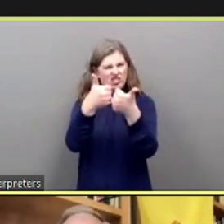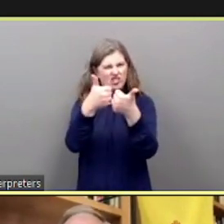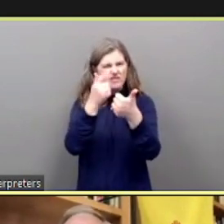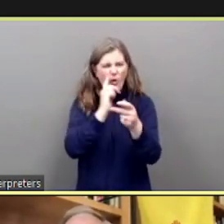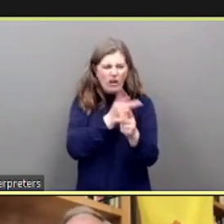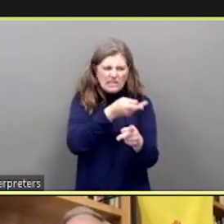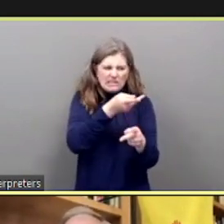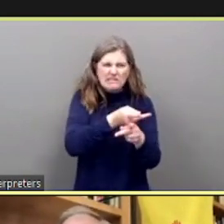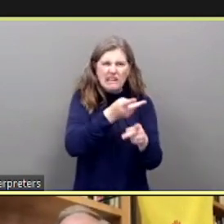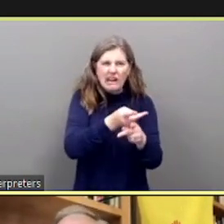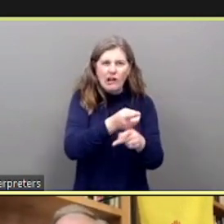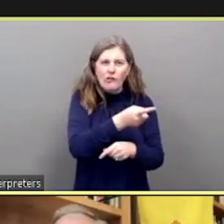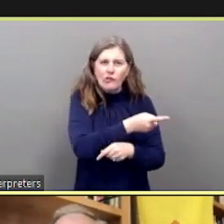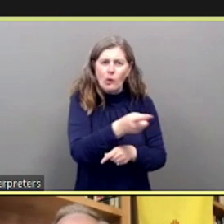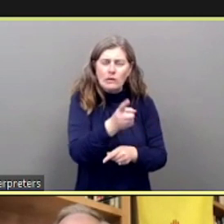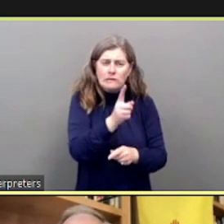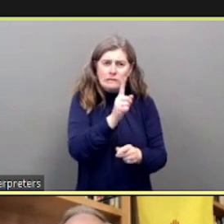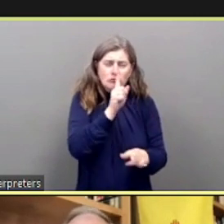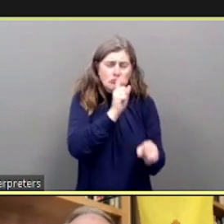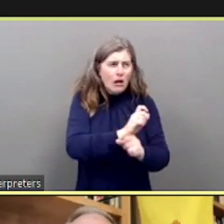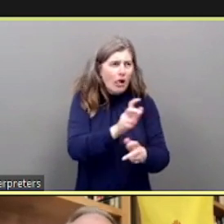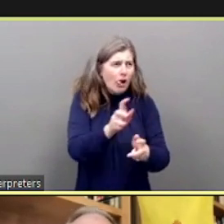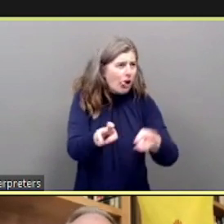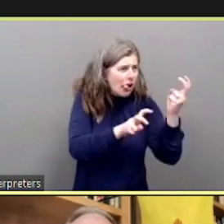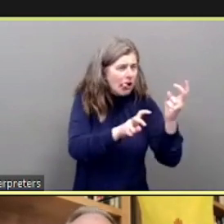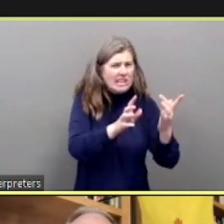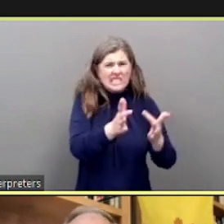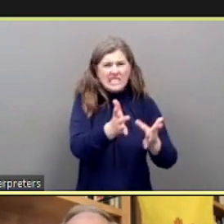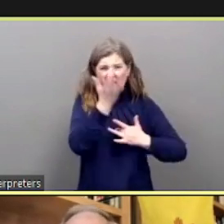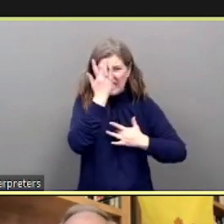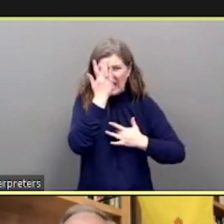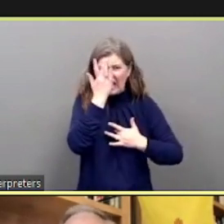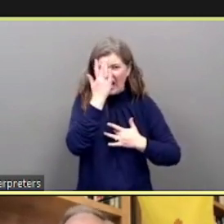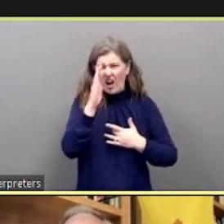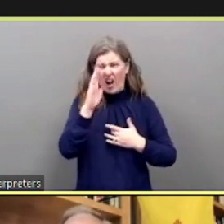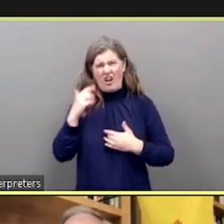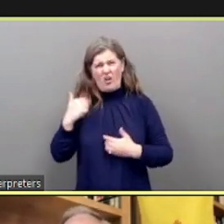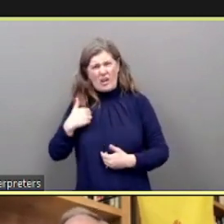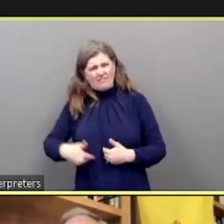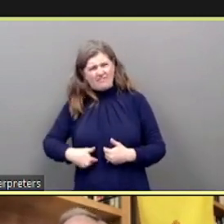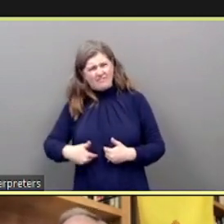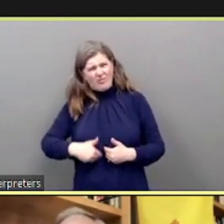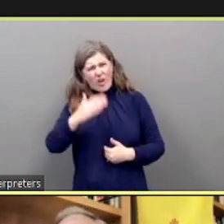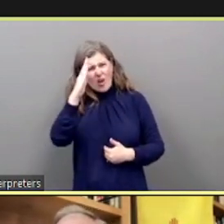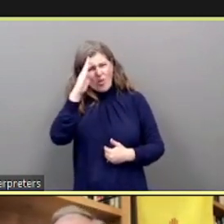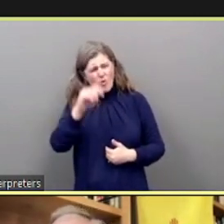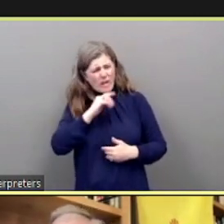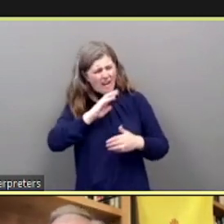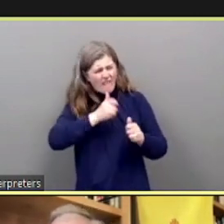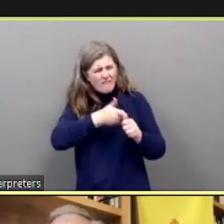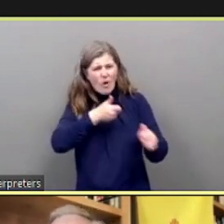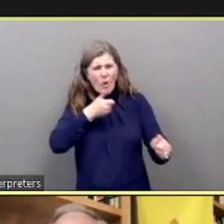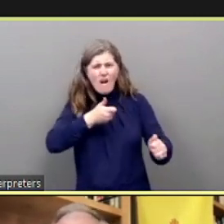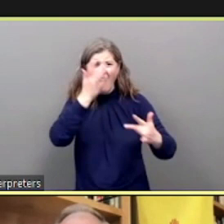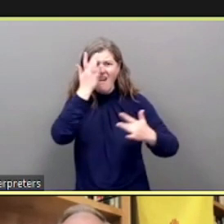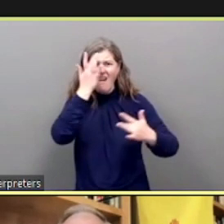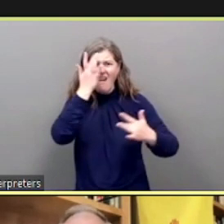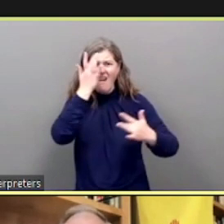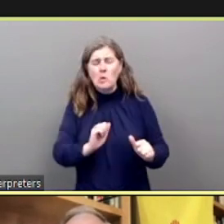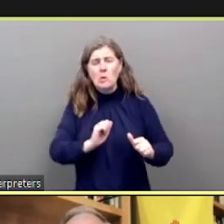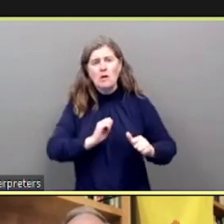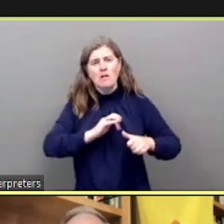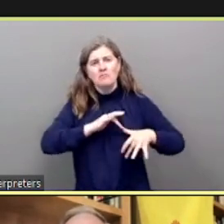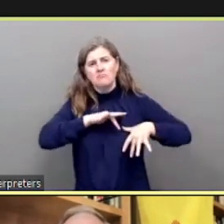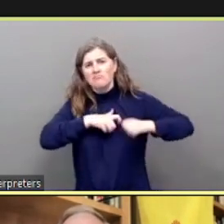care of really sick people and knowing that these illnesses could have been prevented is really, it's really emotionally